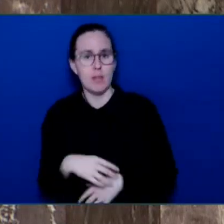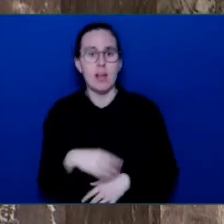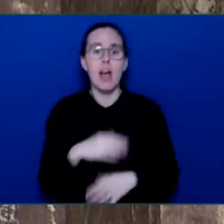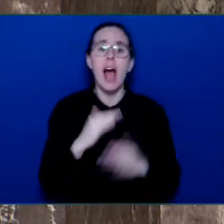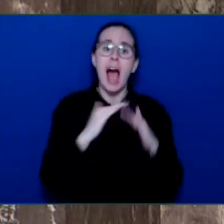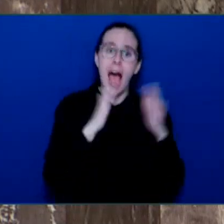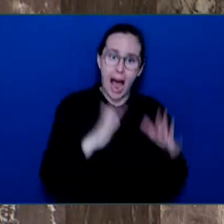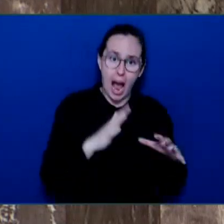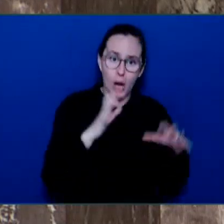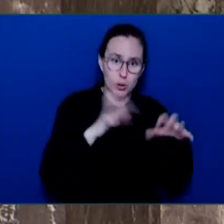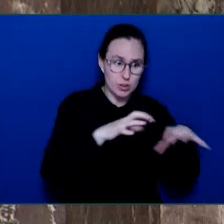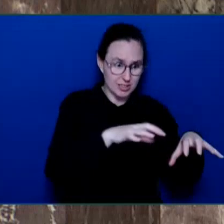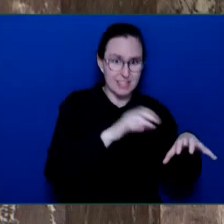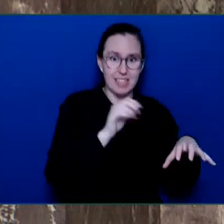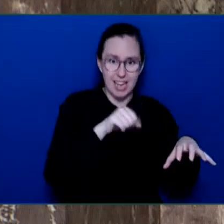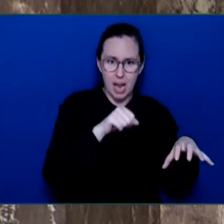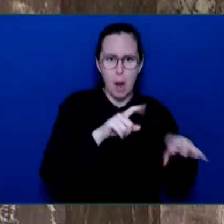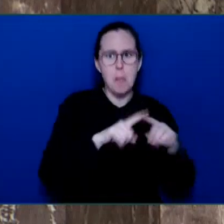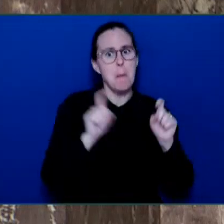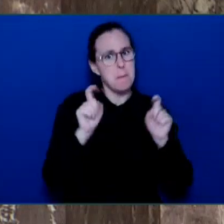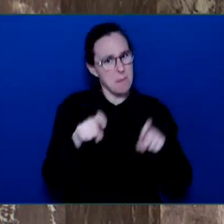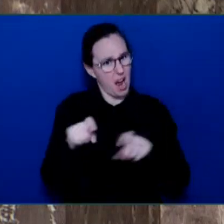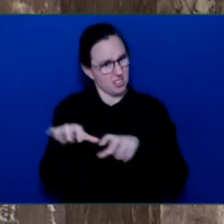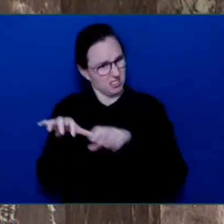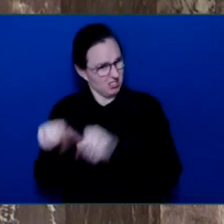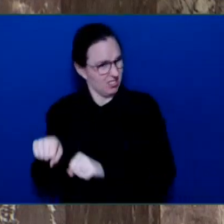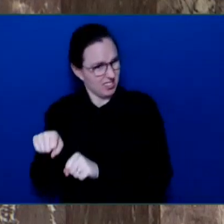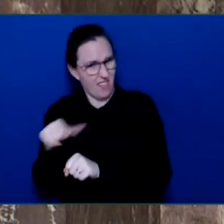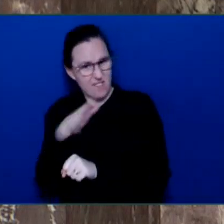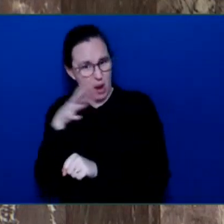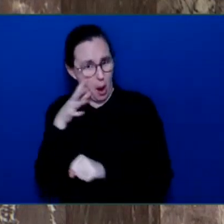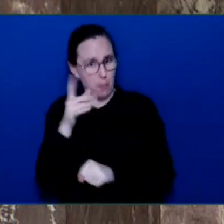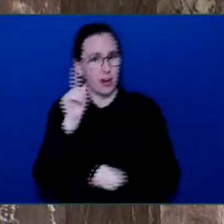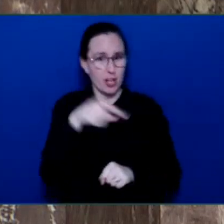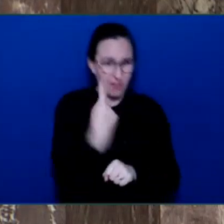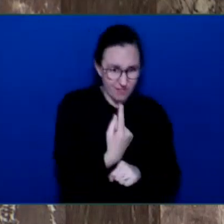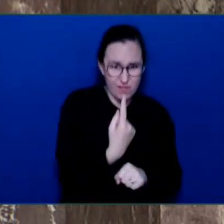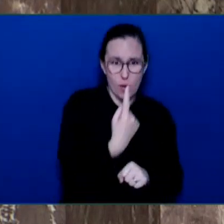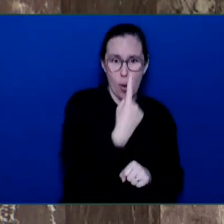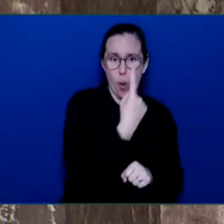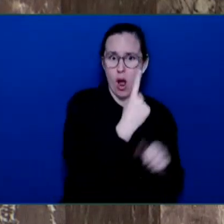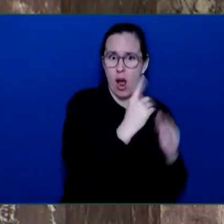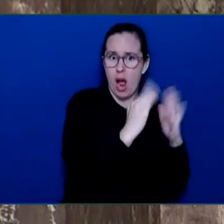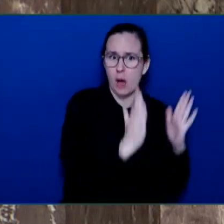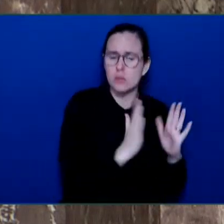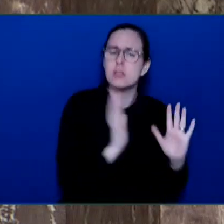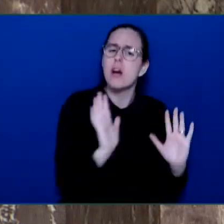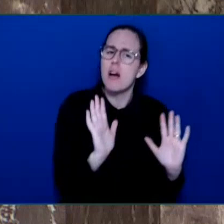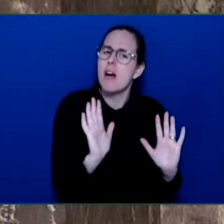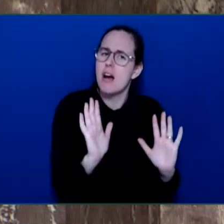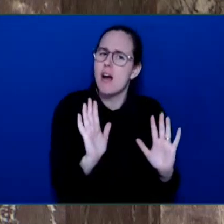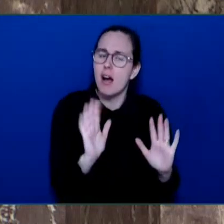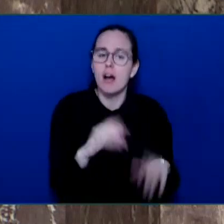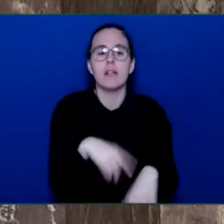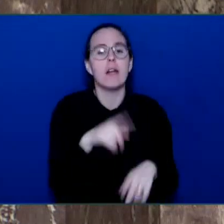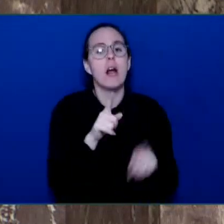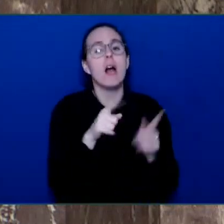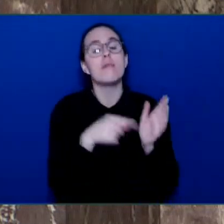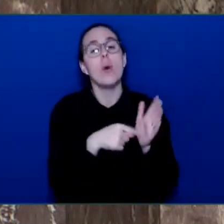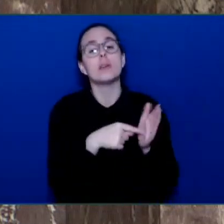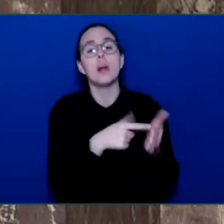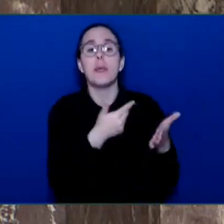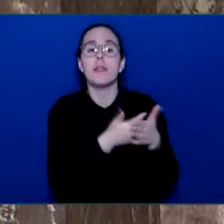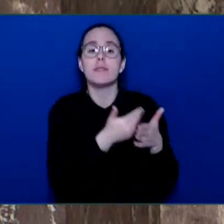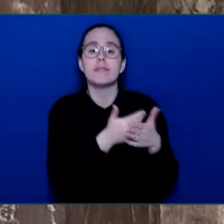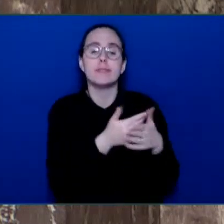finding ways to get greater opportunities for housing around transit, build it around the infrastructure that we already have in our communities, Honourable Speaker, and we're going to continue to do